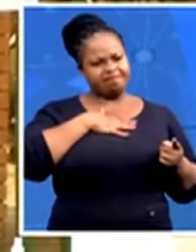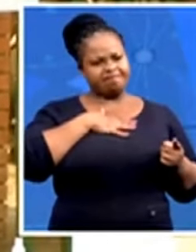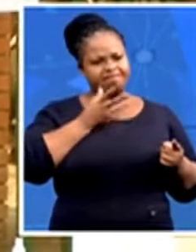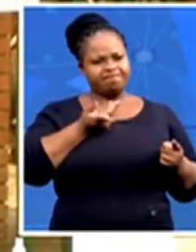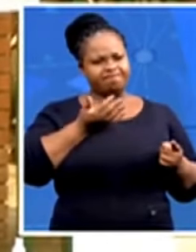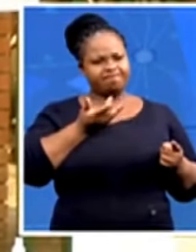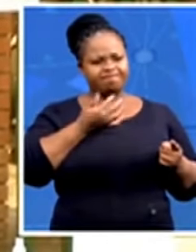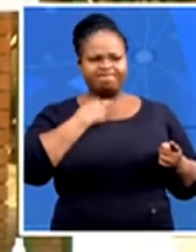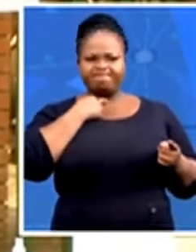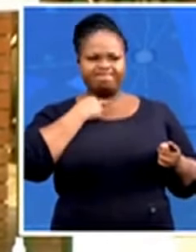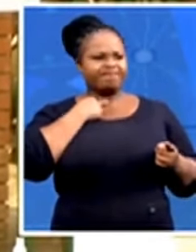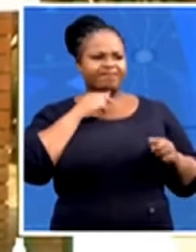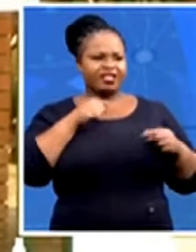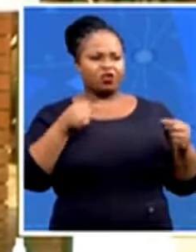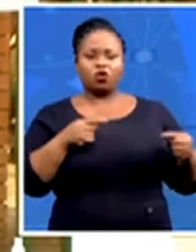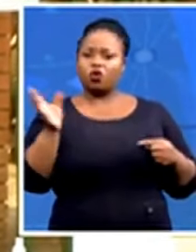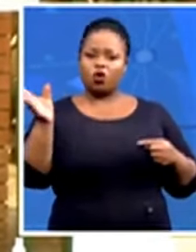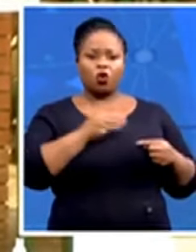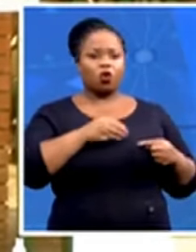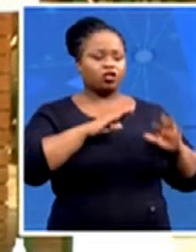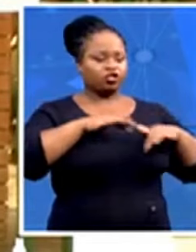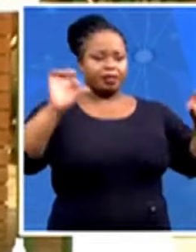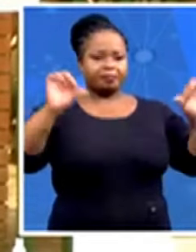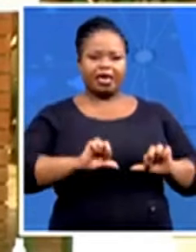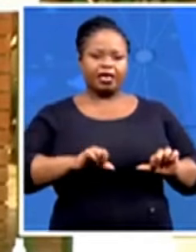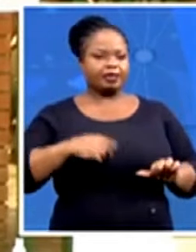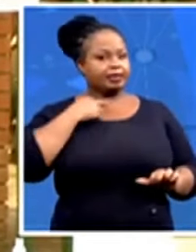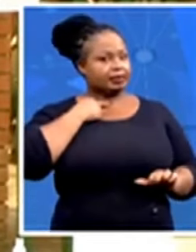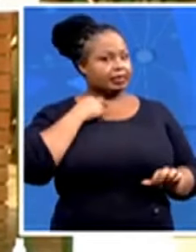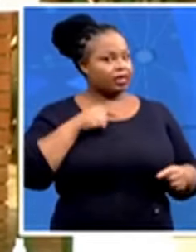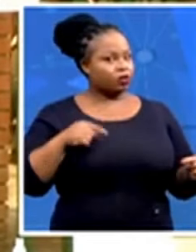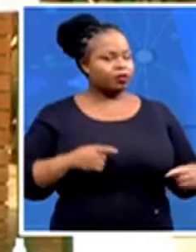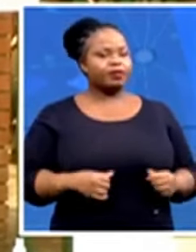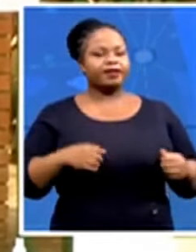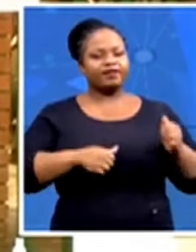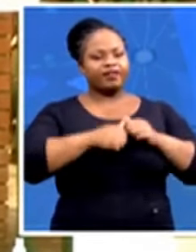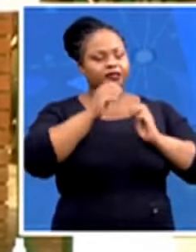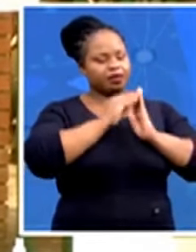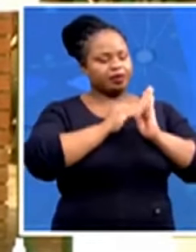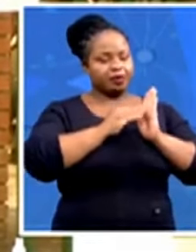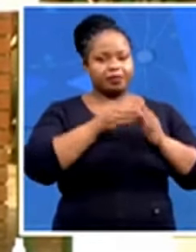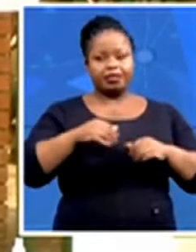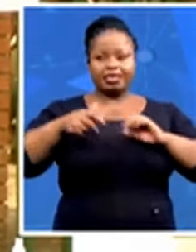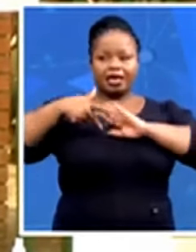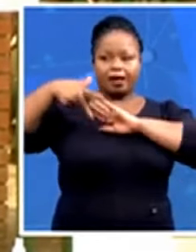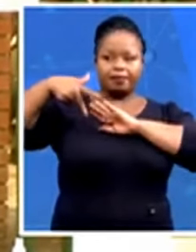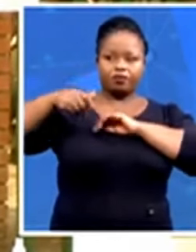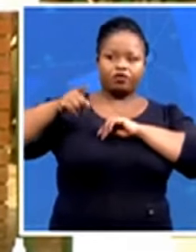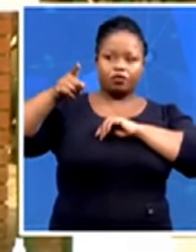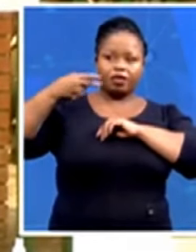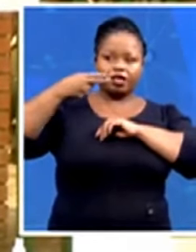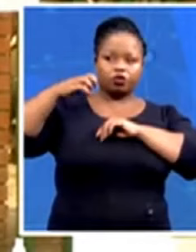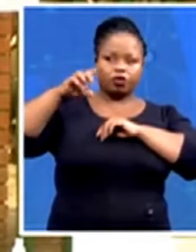learners. Firstly, they must do the presentation or ask a permission from the HOD who will grant that permission.